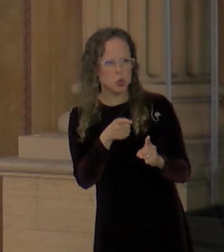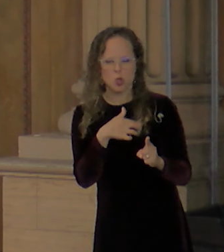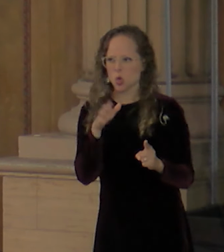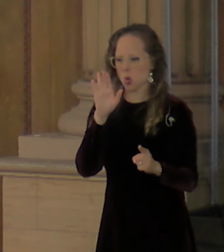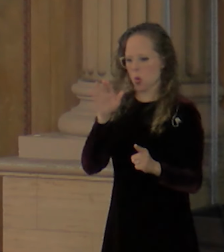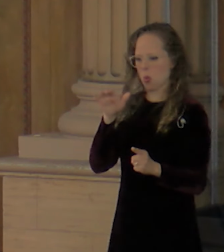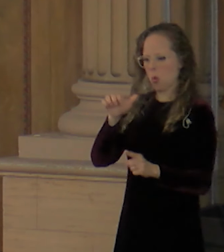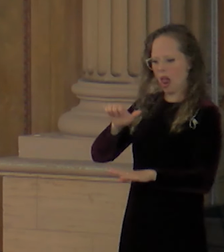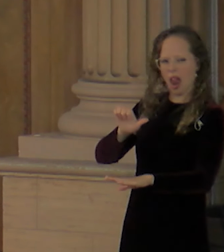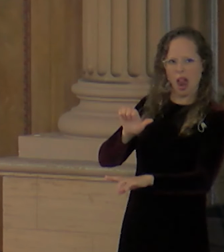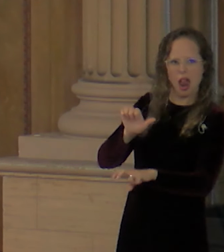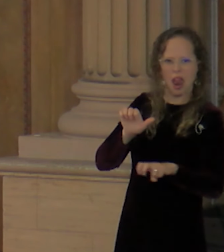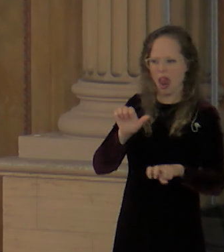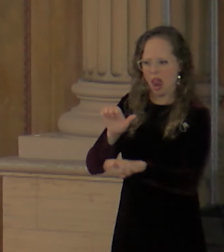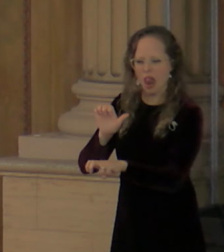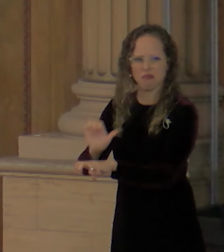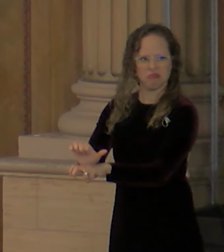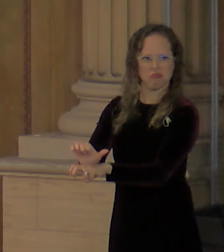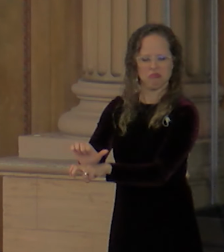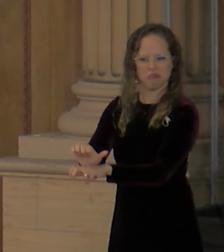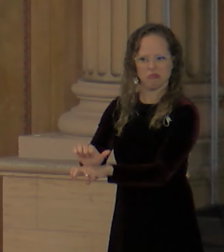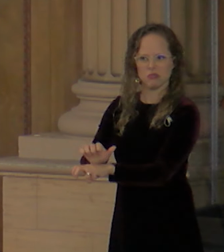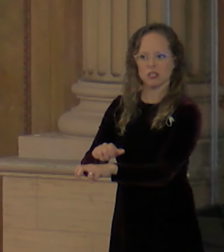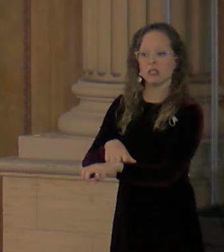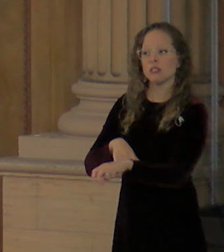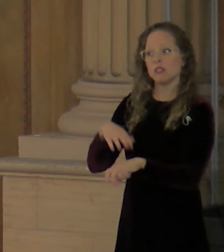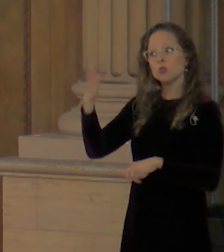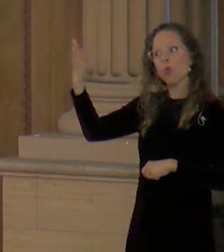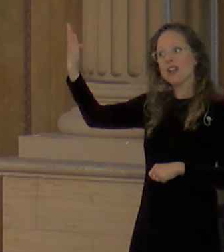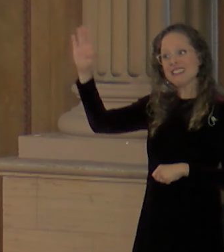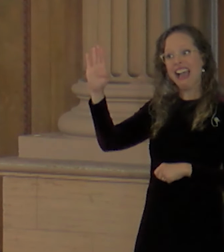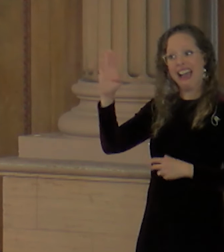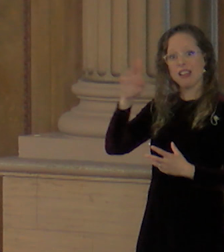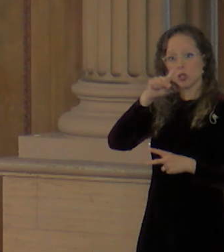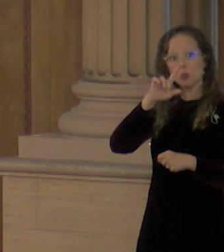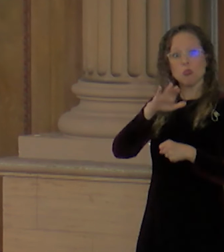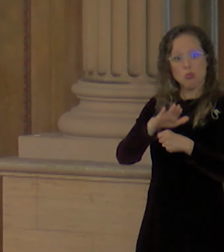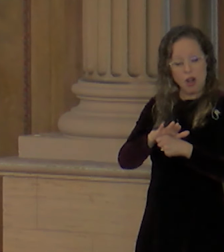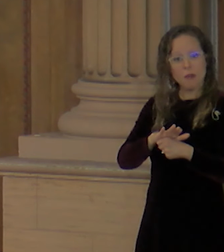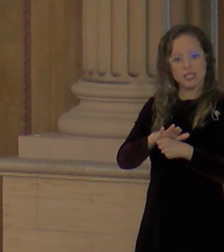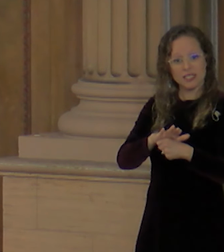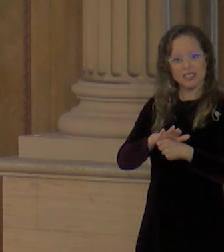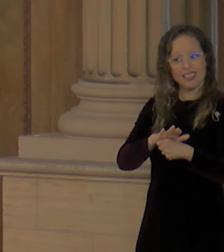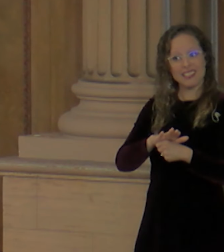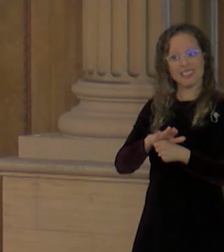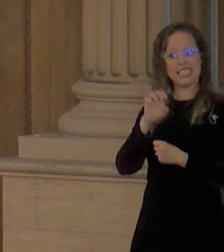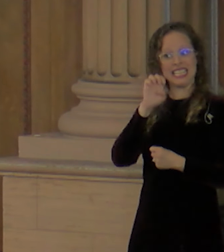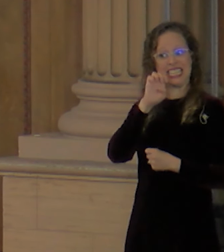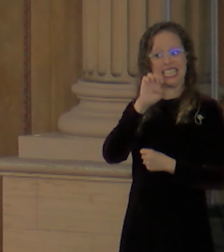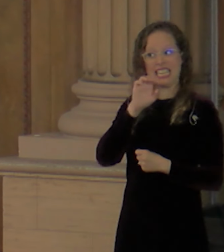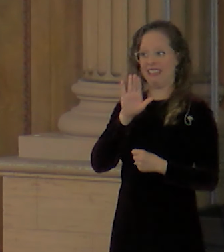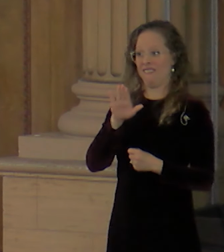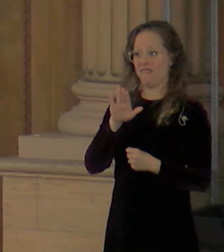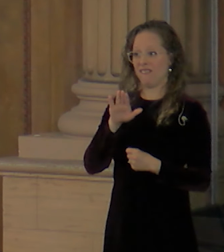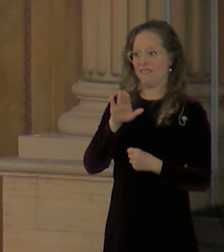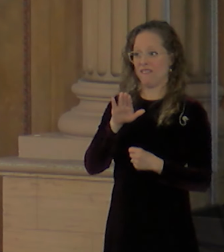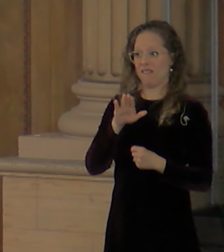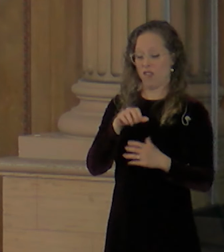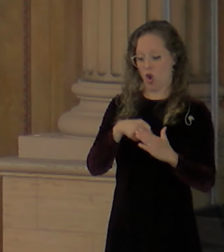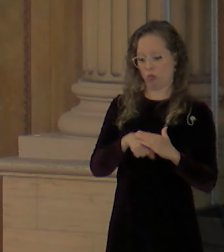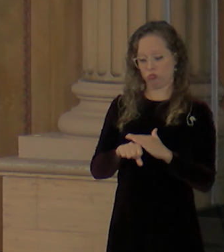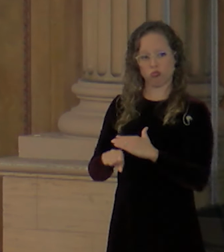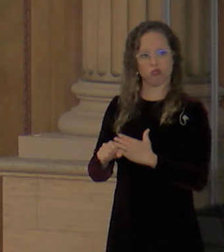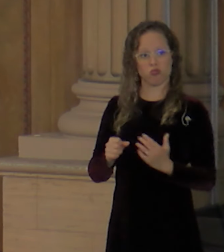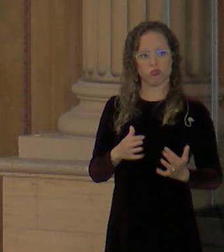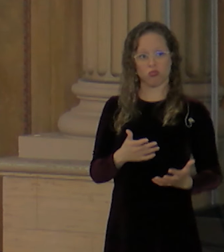So at the very beginning, on like page 3 of the Bible, God is promising that the offspring of Eve one day will come and crush the head of the